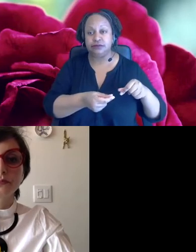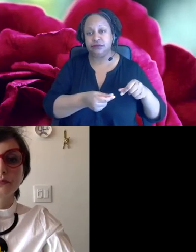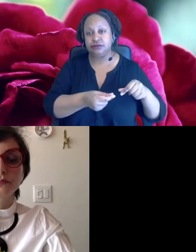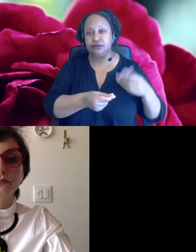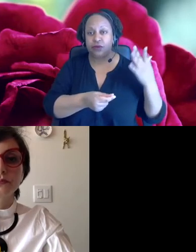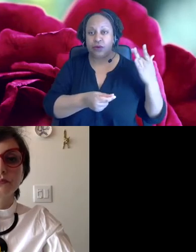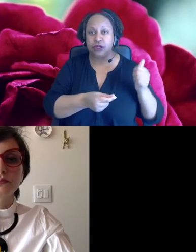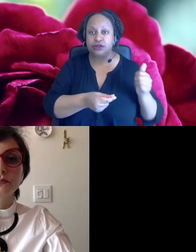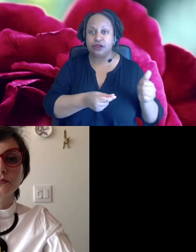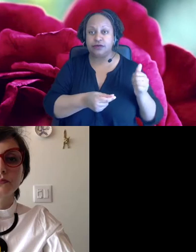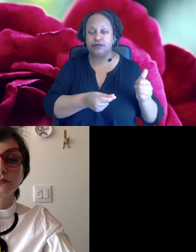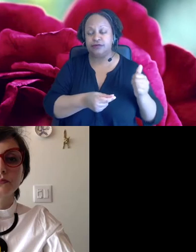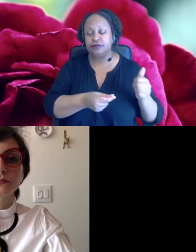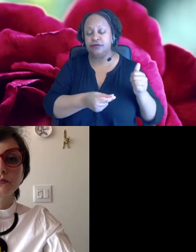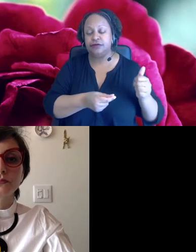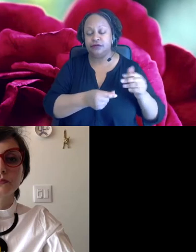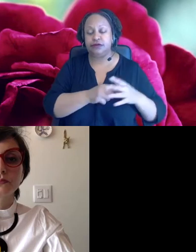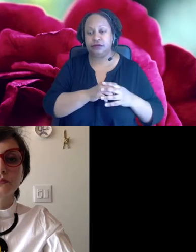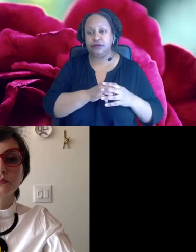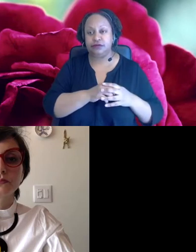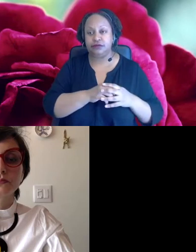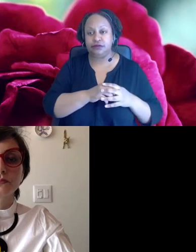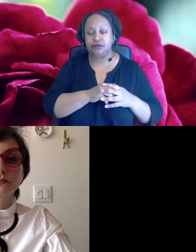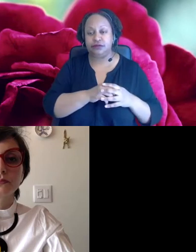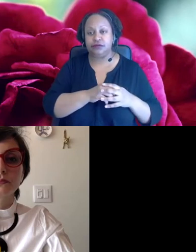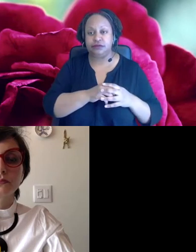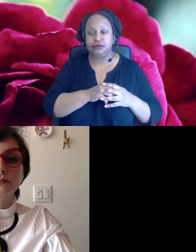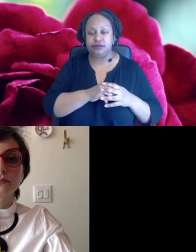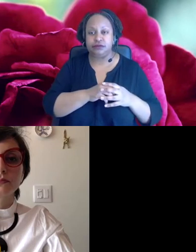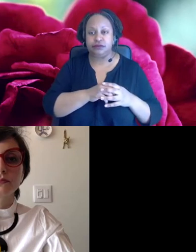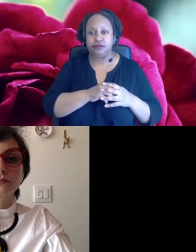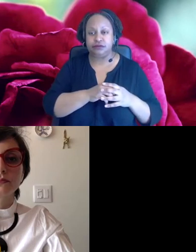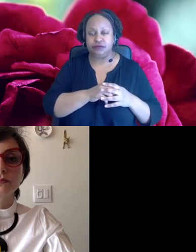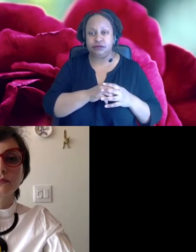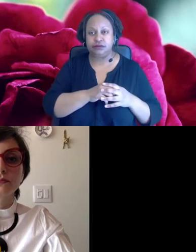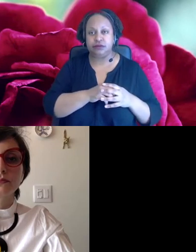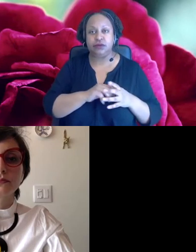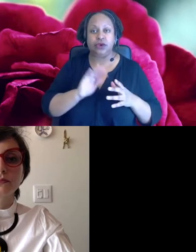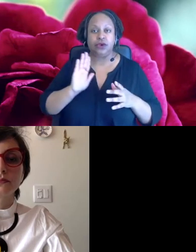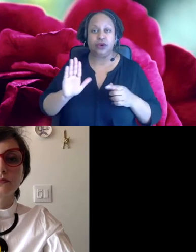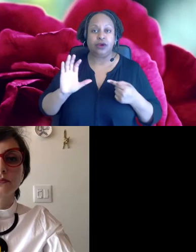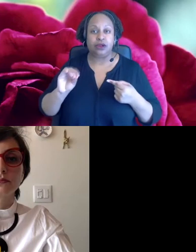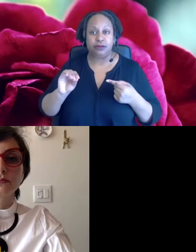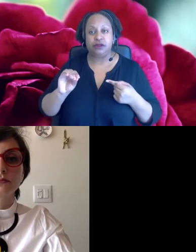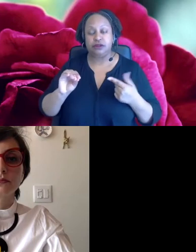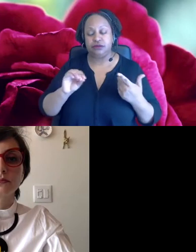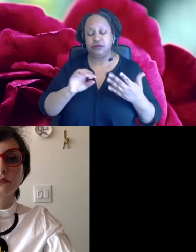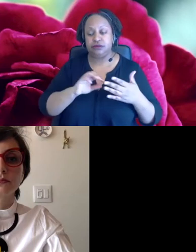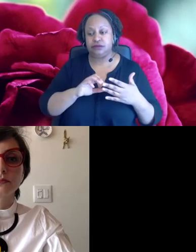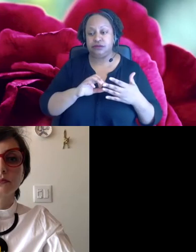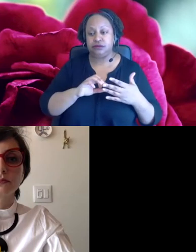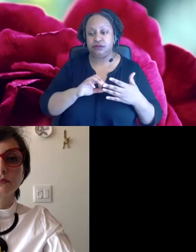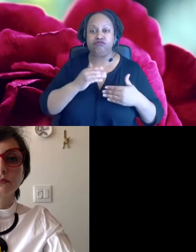you as an individual engaged your company to carry out the